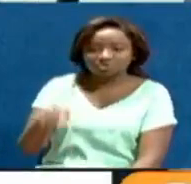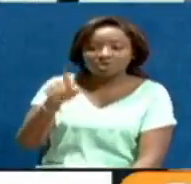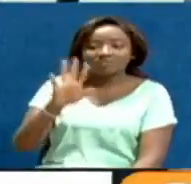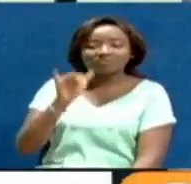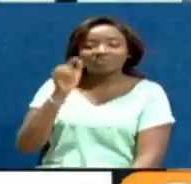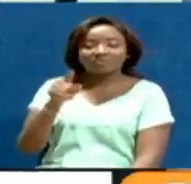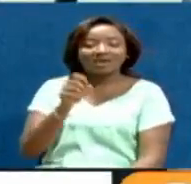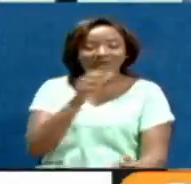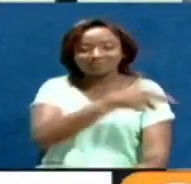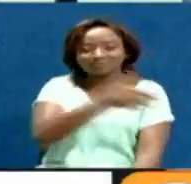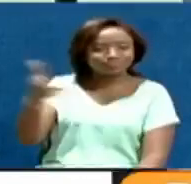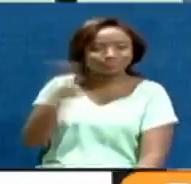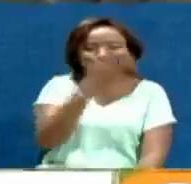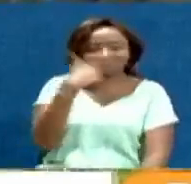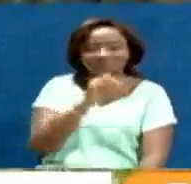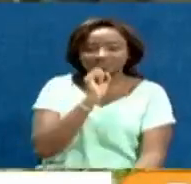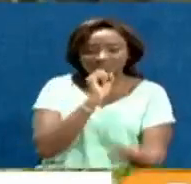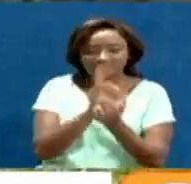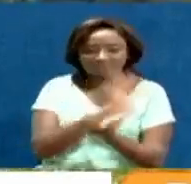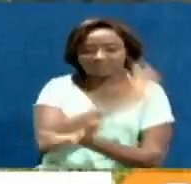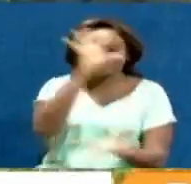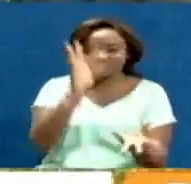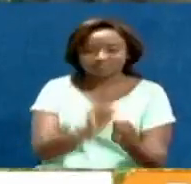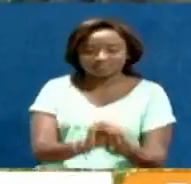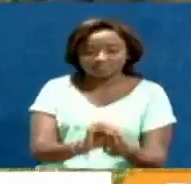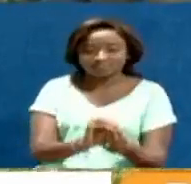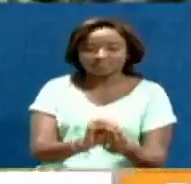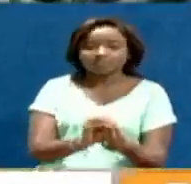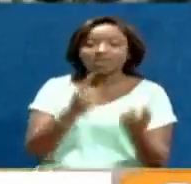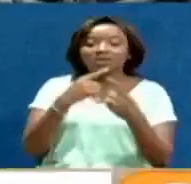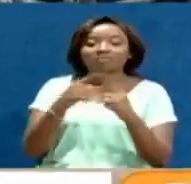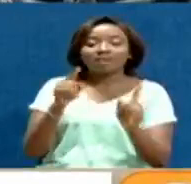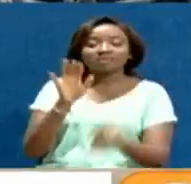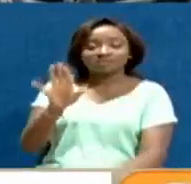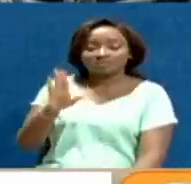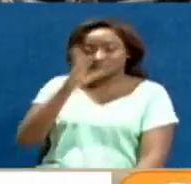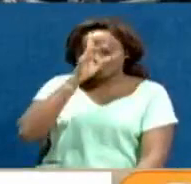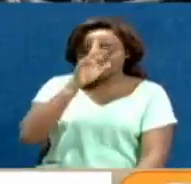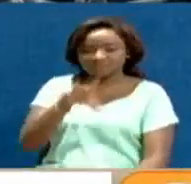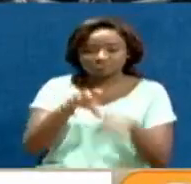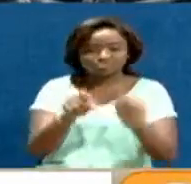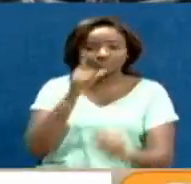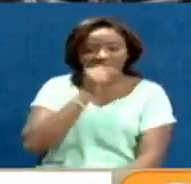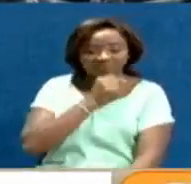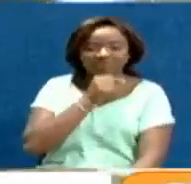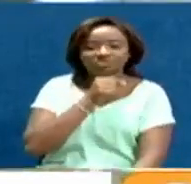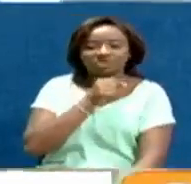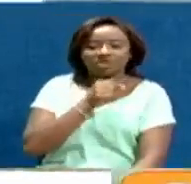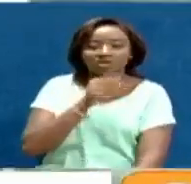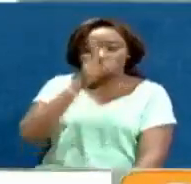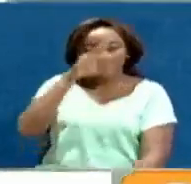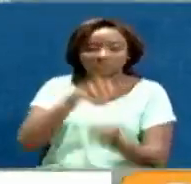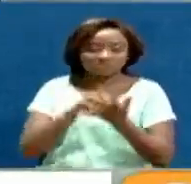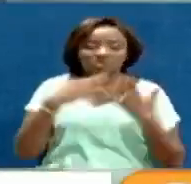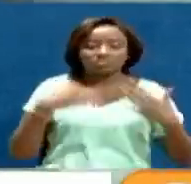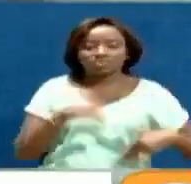fired 13 rounds of ammunition. The officer was booked at Gigiri Police Station and Zacharia's body moved